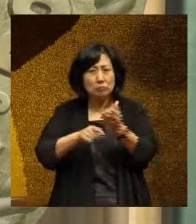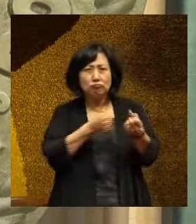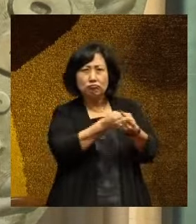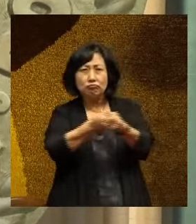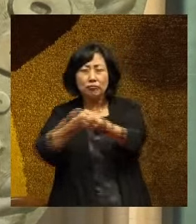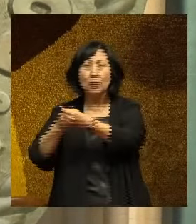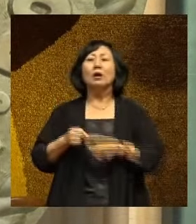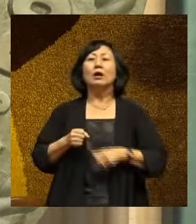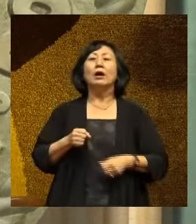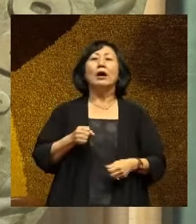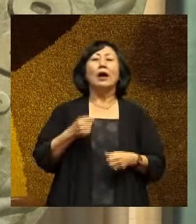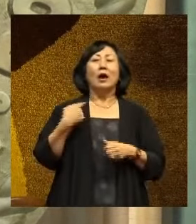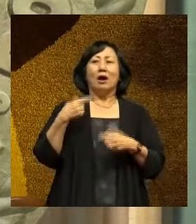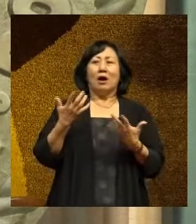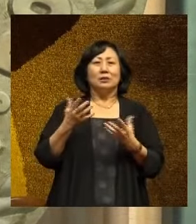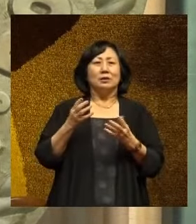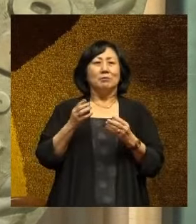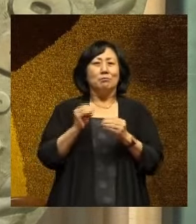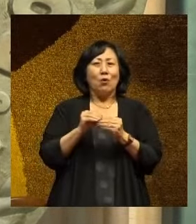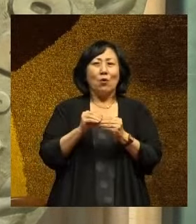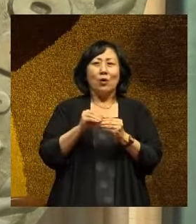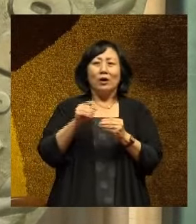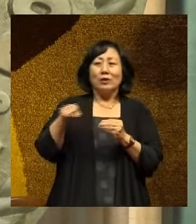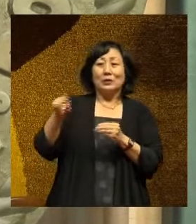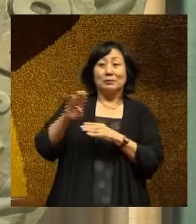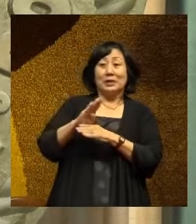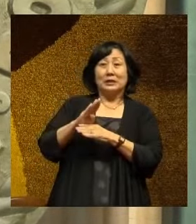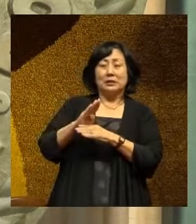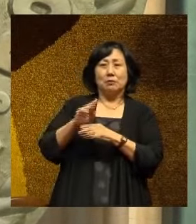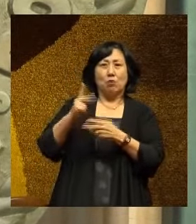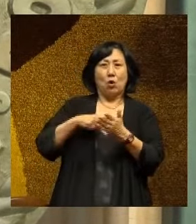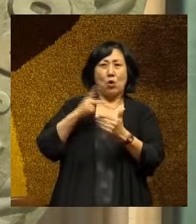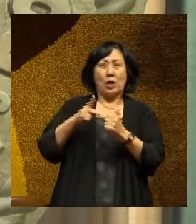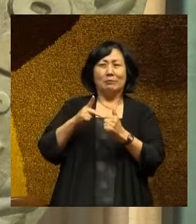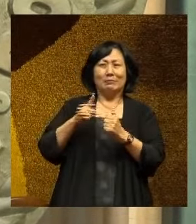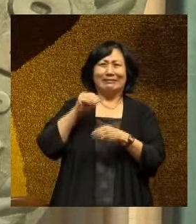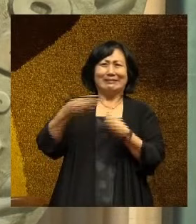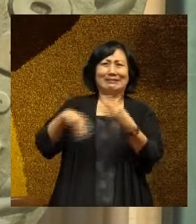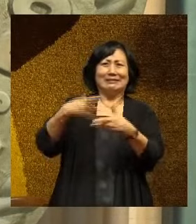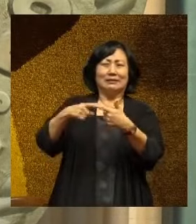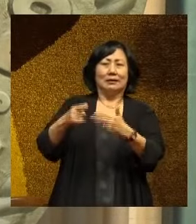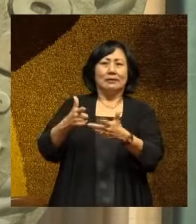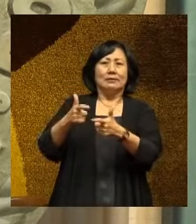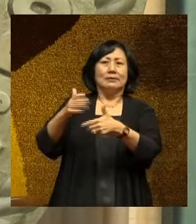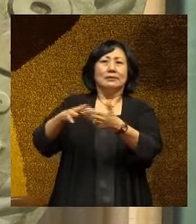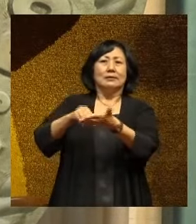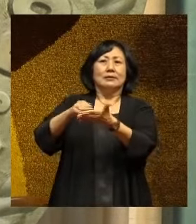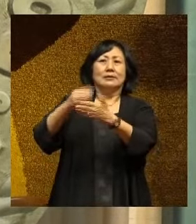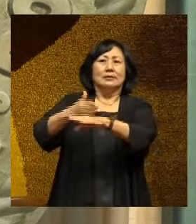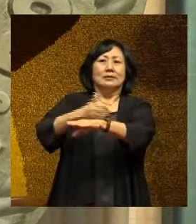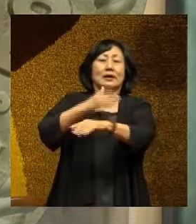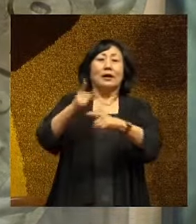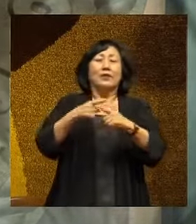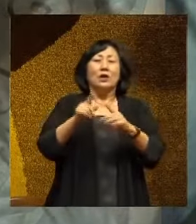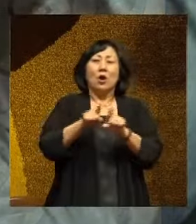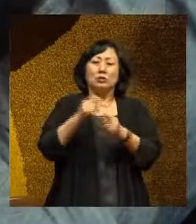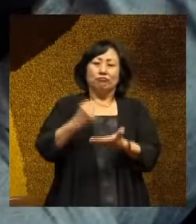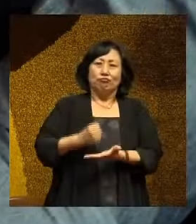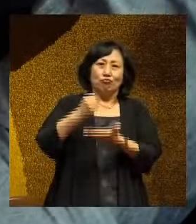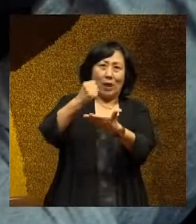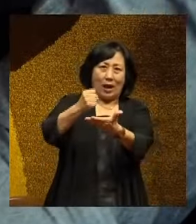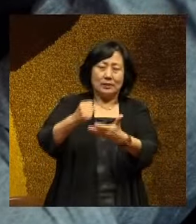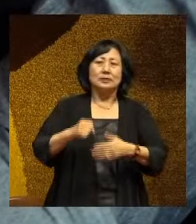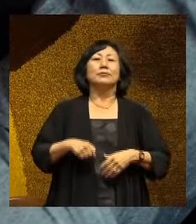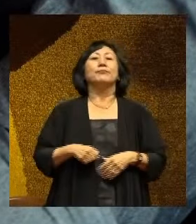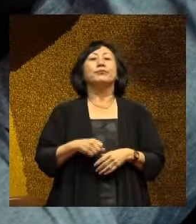our business accelerator programs and manufacturing assistance grants. We'll also launch a